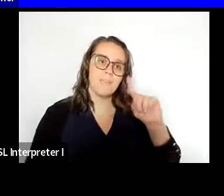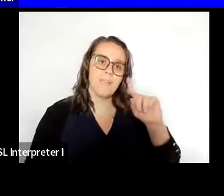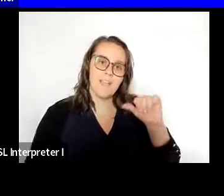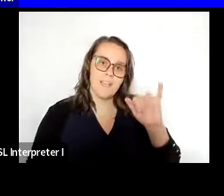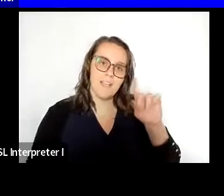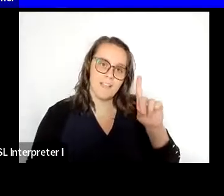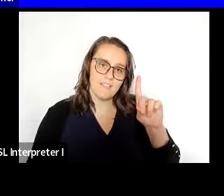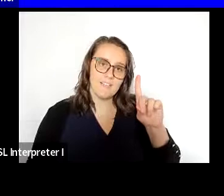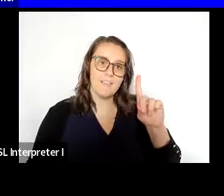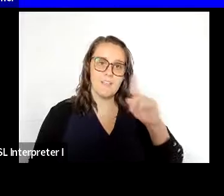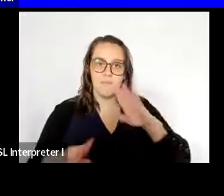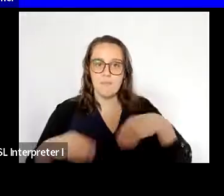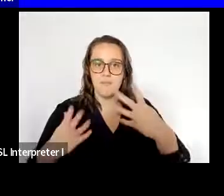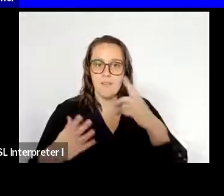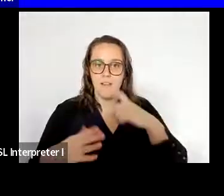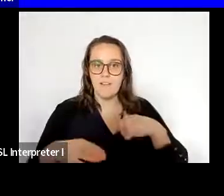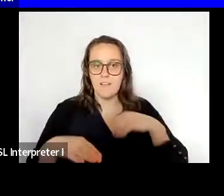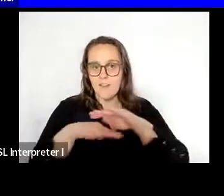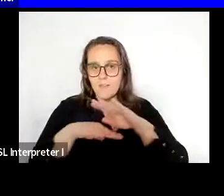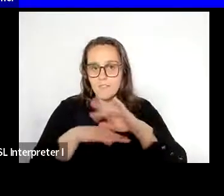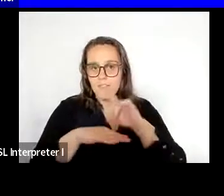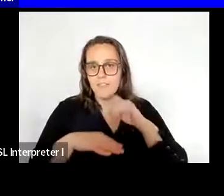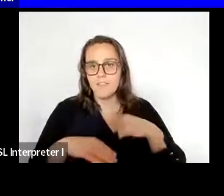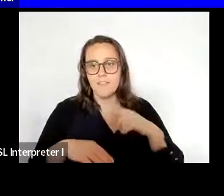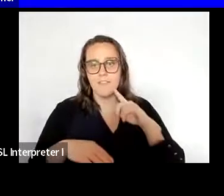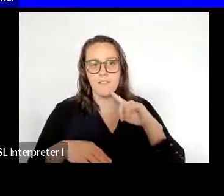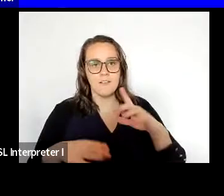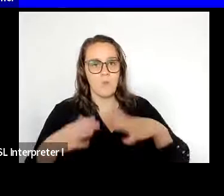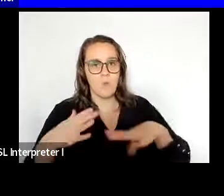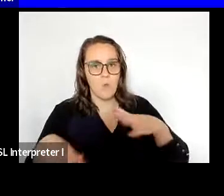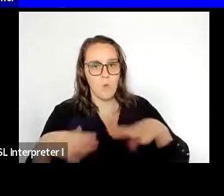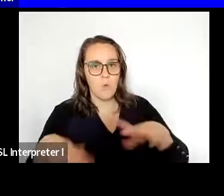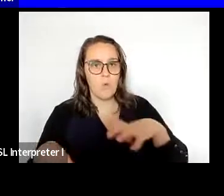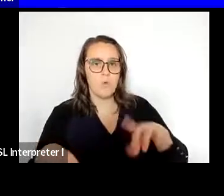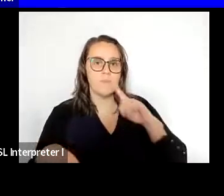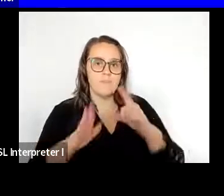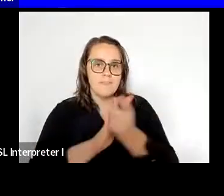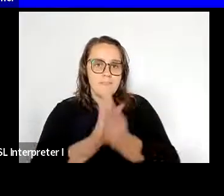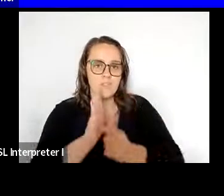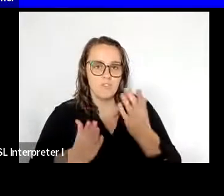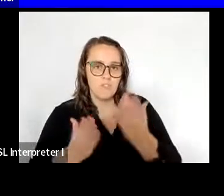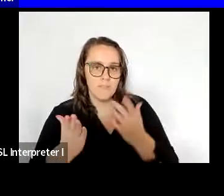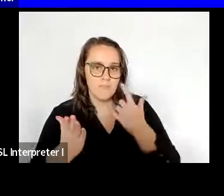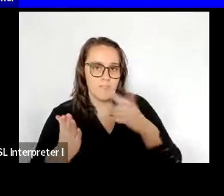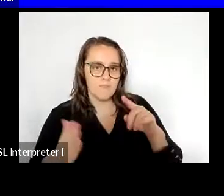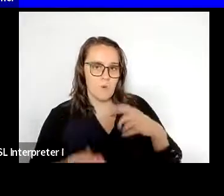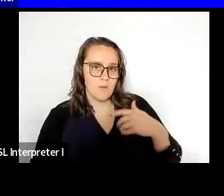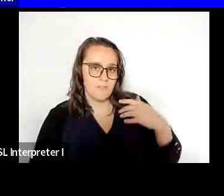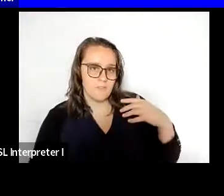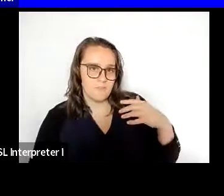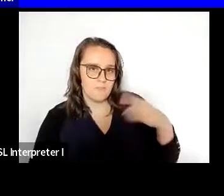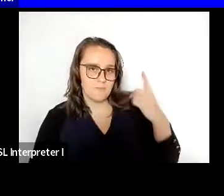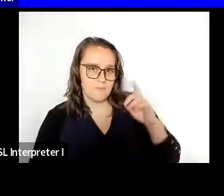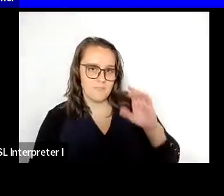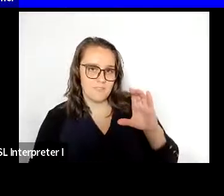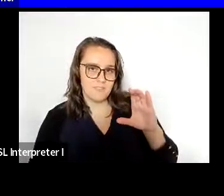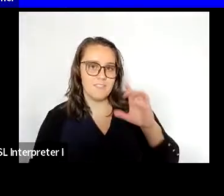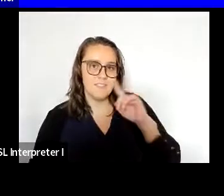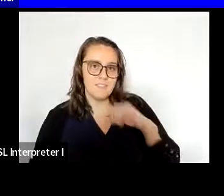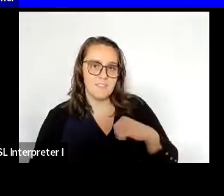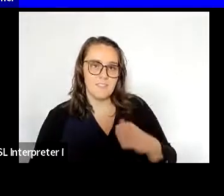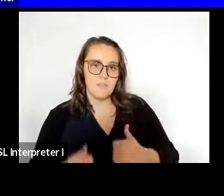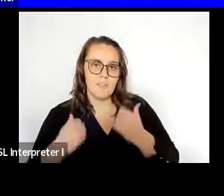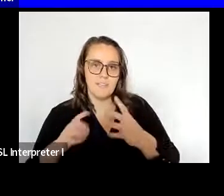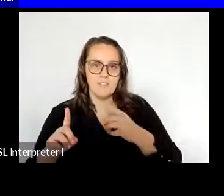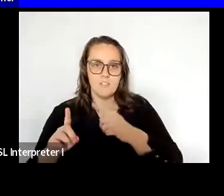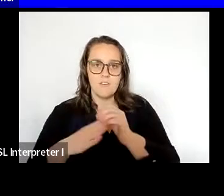shelter, clothing, legal advice, and job placement services to Washingtonians. She also led the Black United Front,